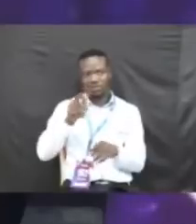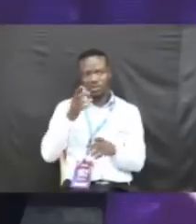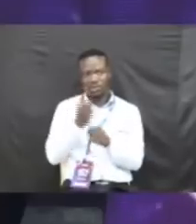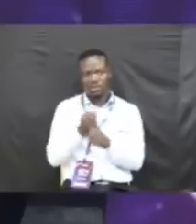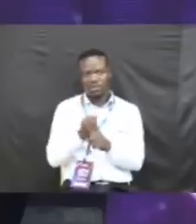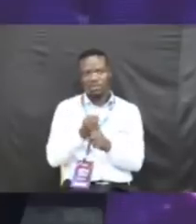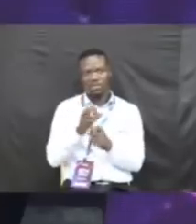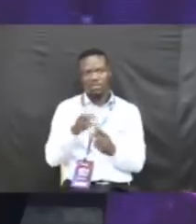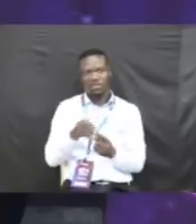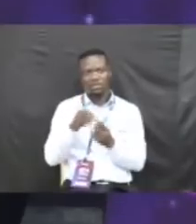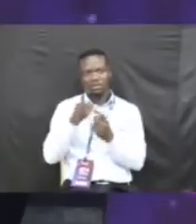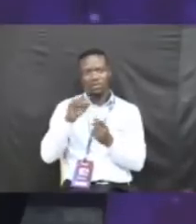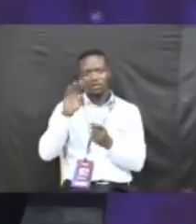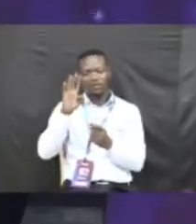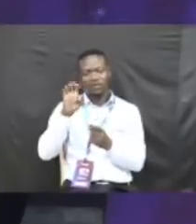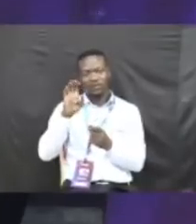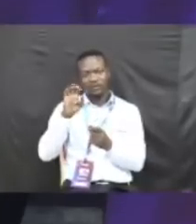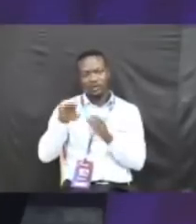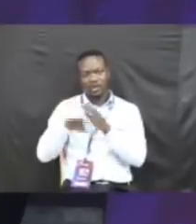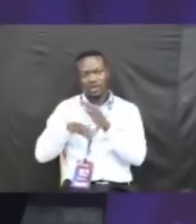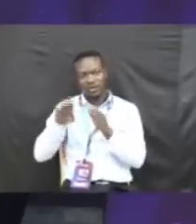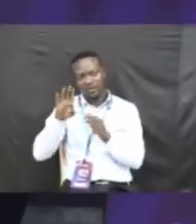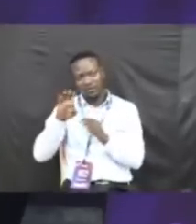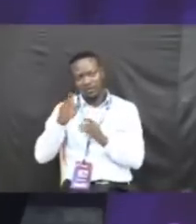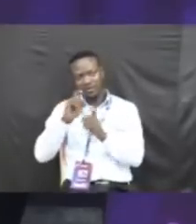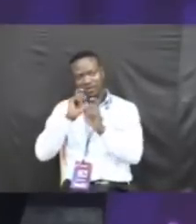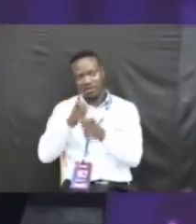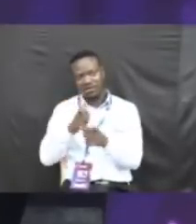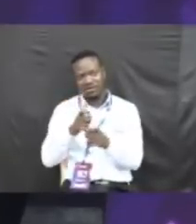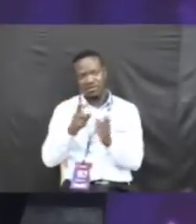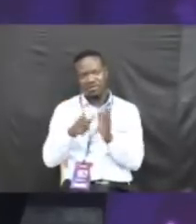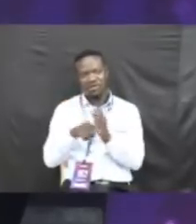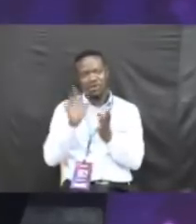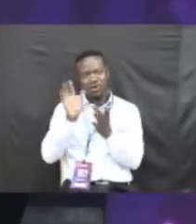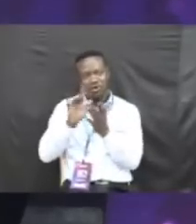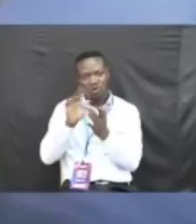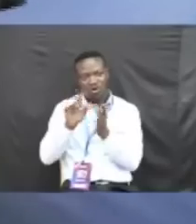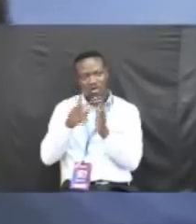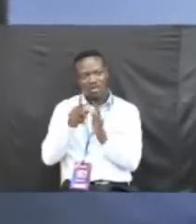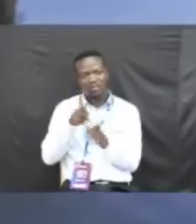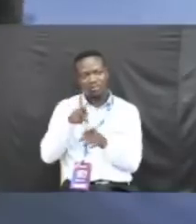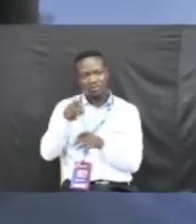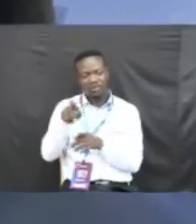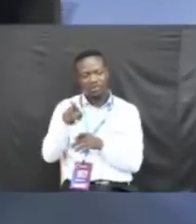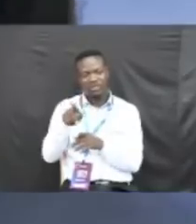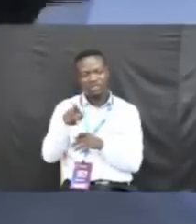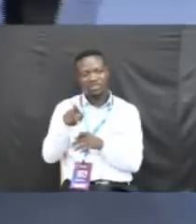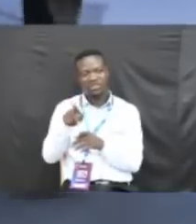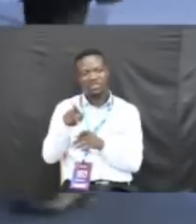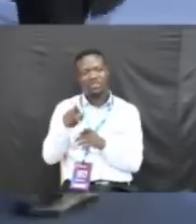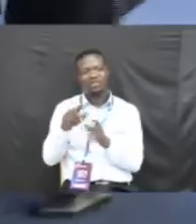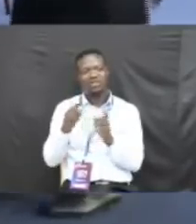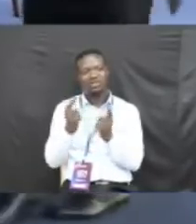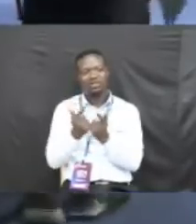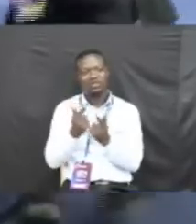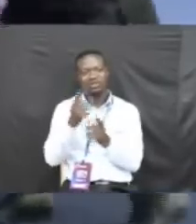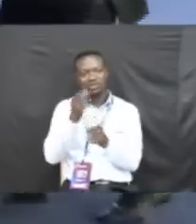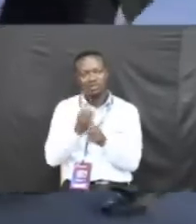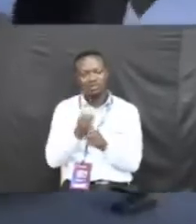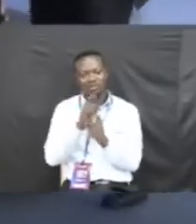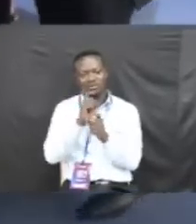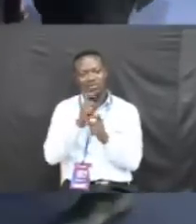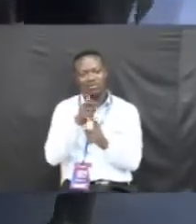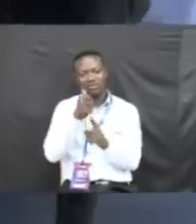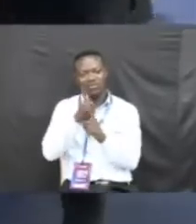prestigious 40 and 40 award consultants and professional services category joined this year's edition of the award